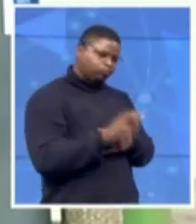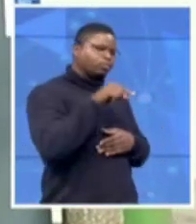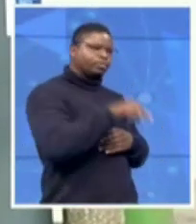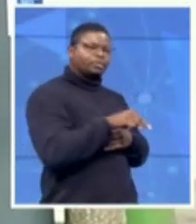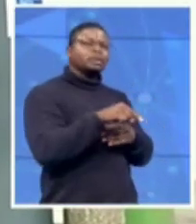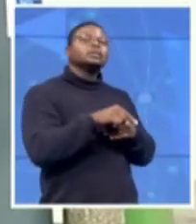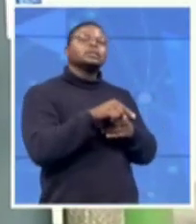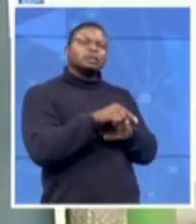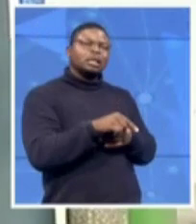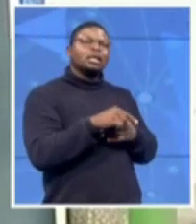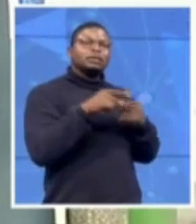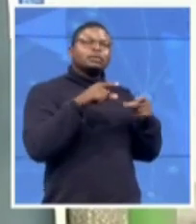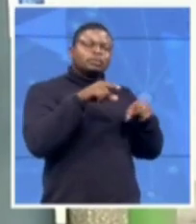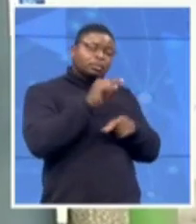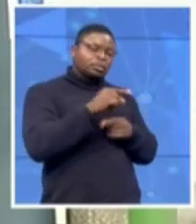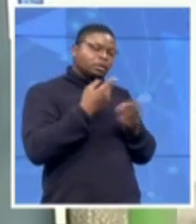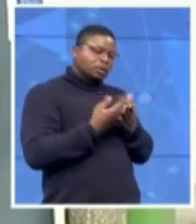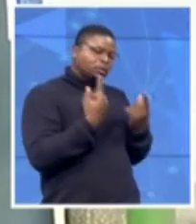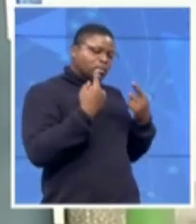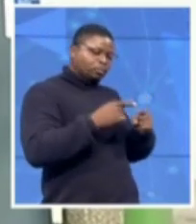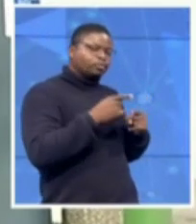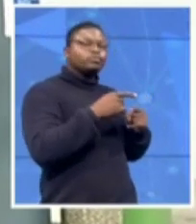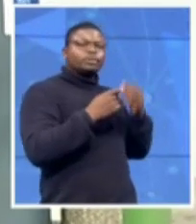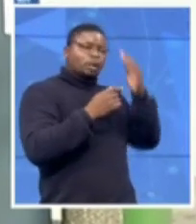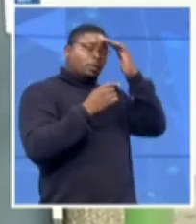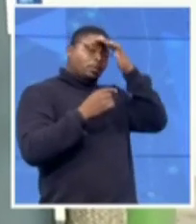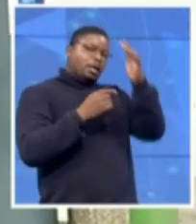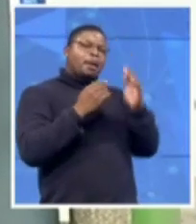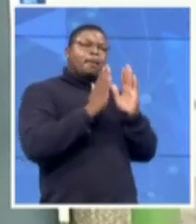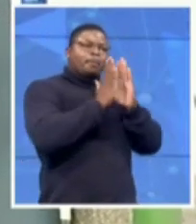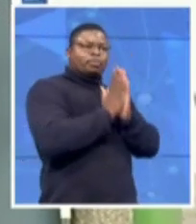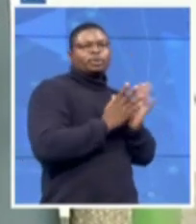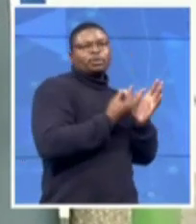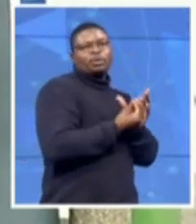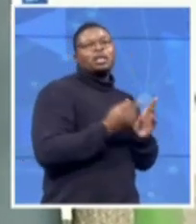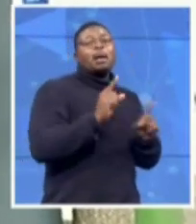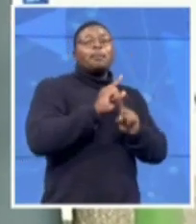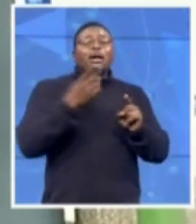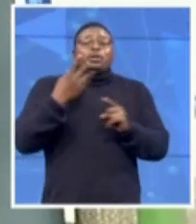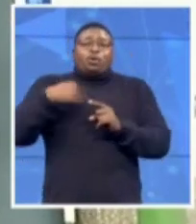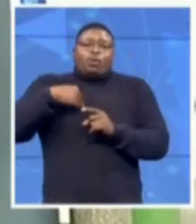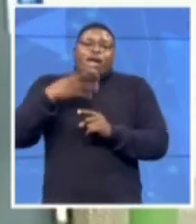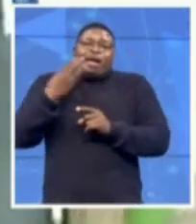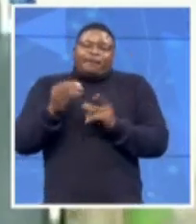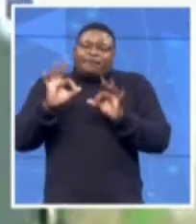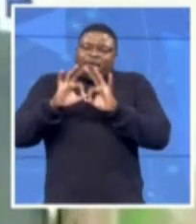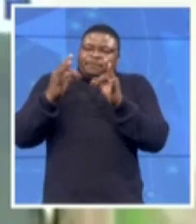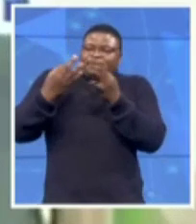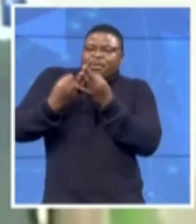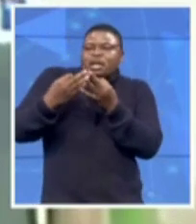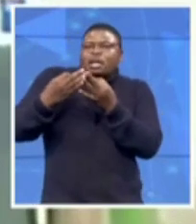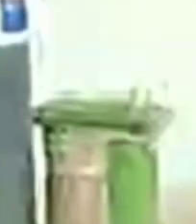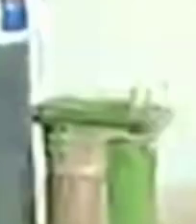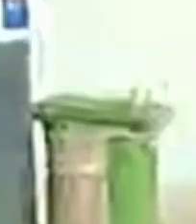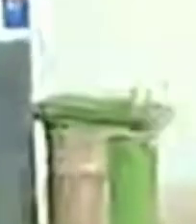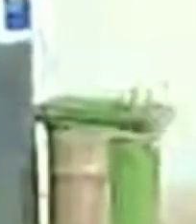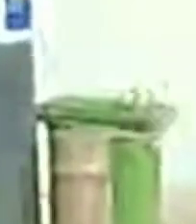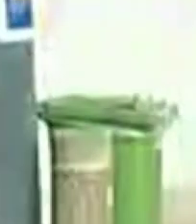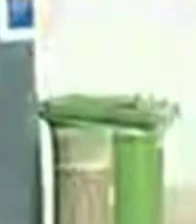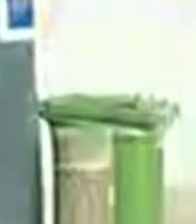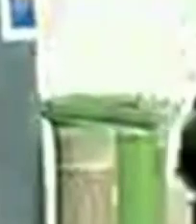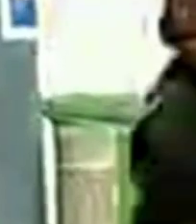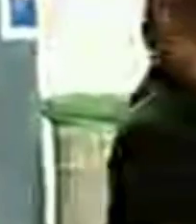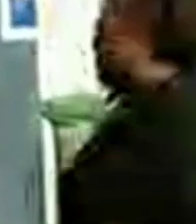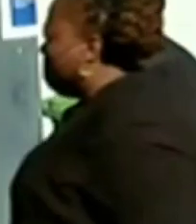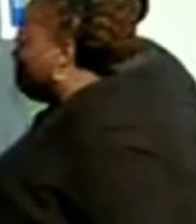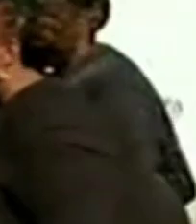families here who have lost their beloved ones in the family that are not yet buried, that we are going to be sitting and talking to after